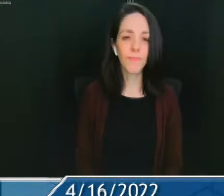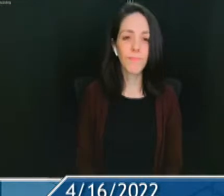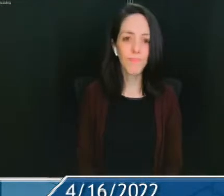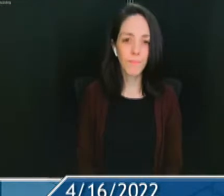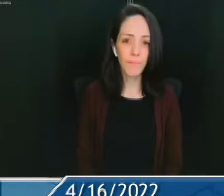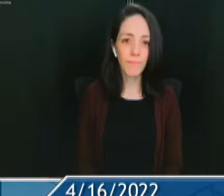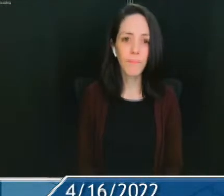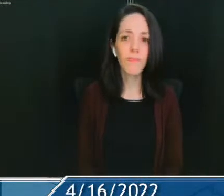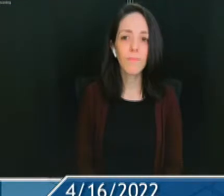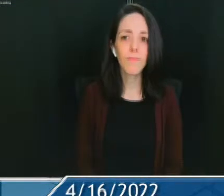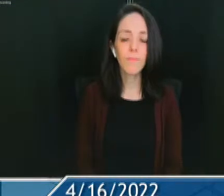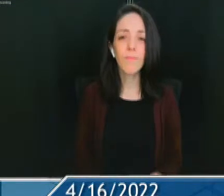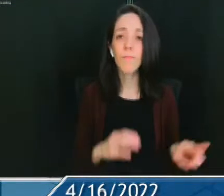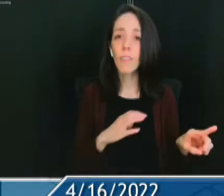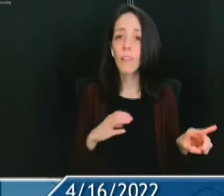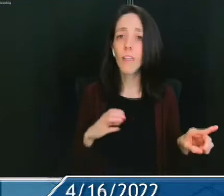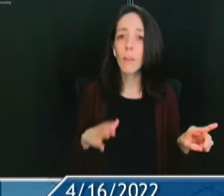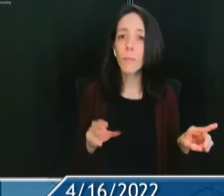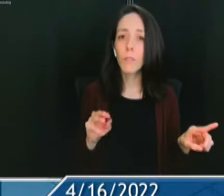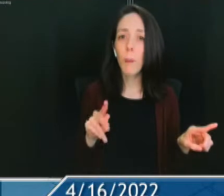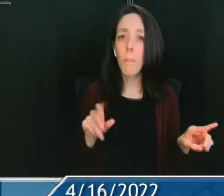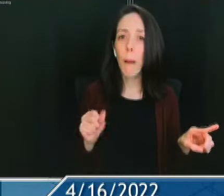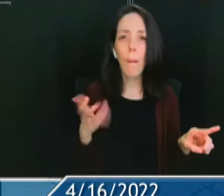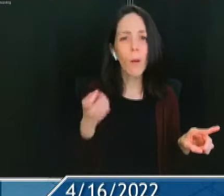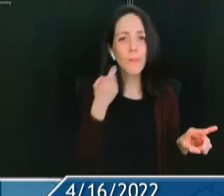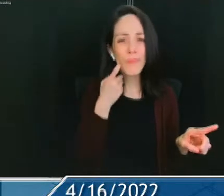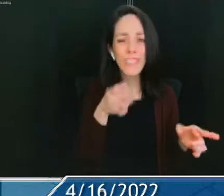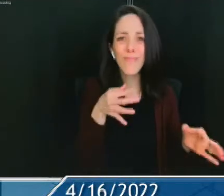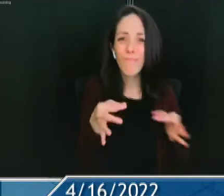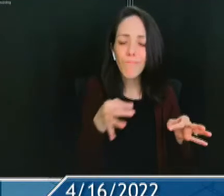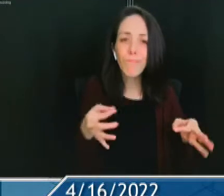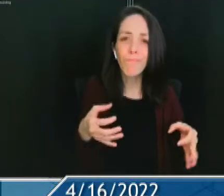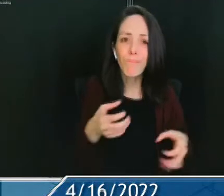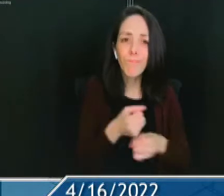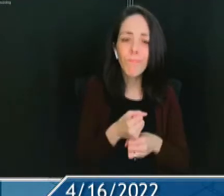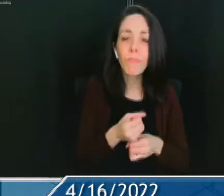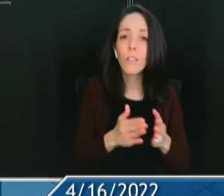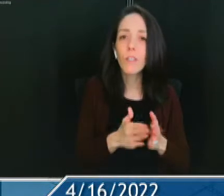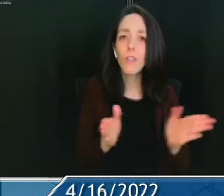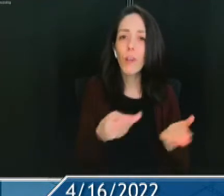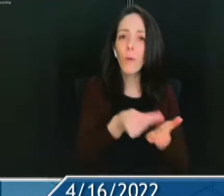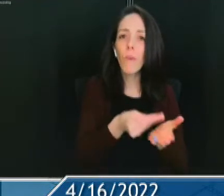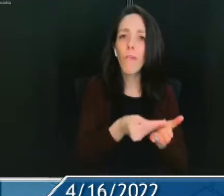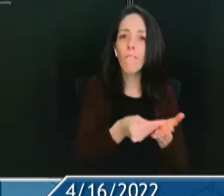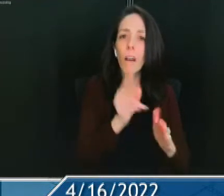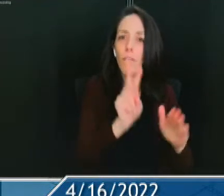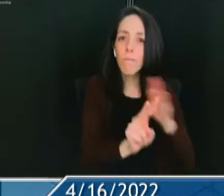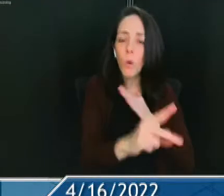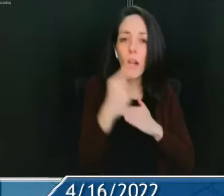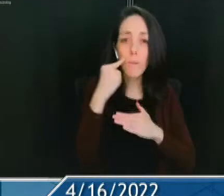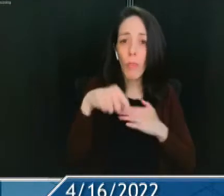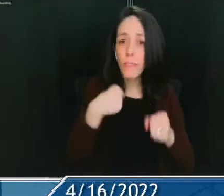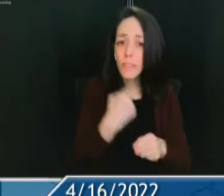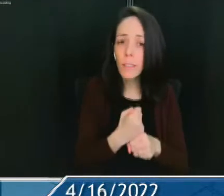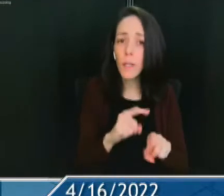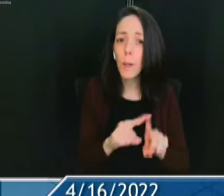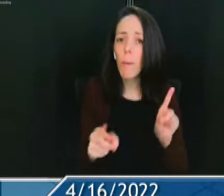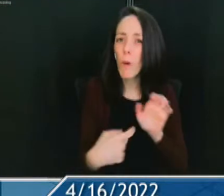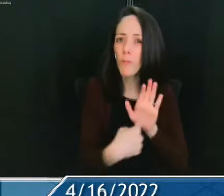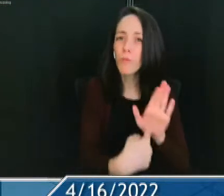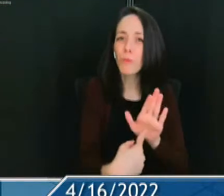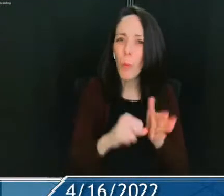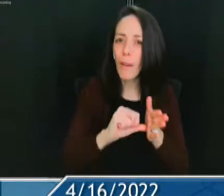Commissioner Mapps already gave a really great overview of our general fund forecast for this year, but just to make sure that